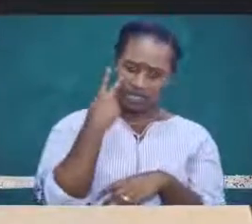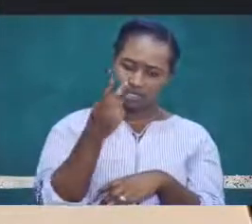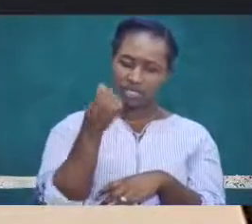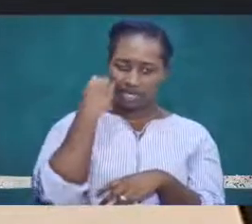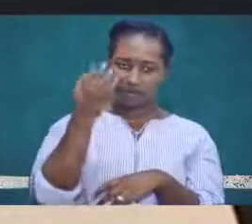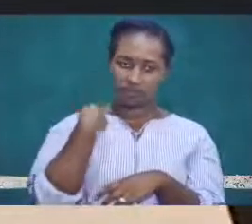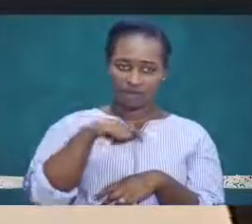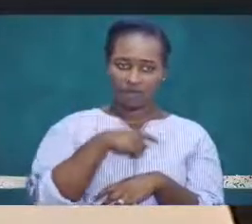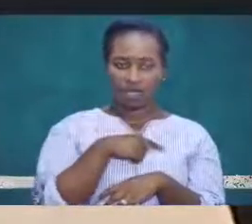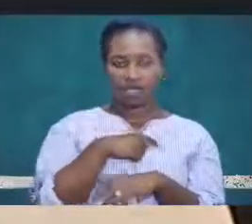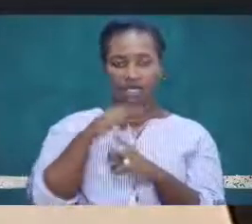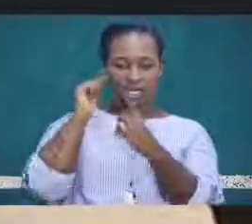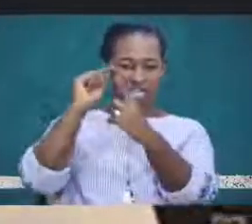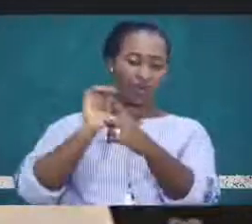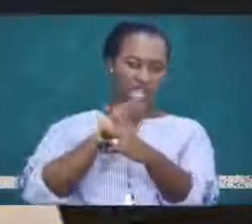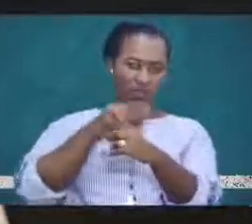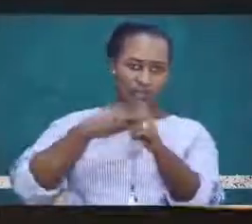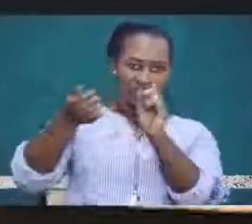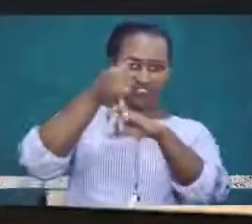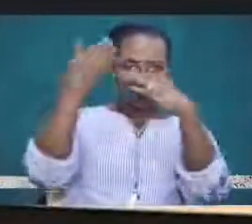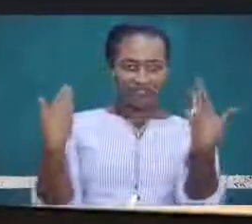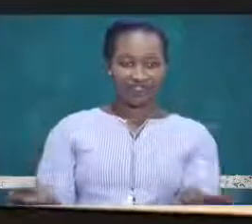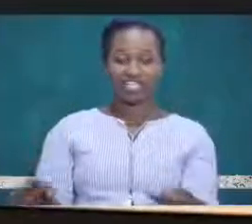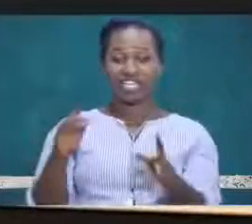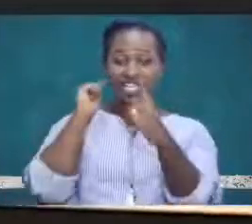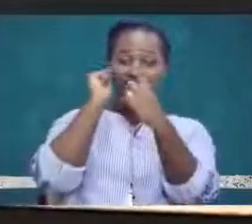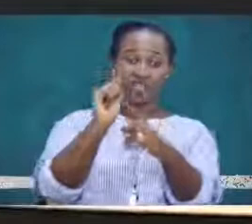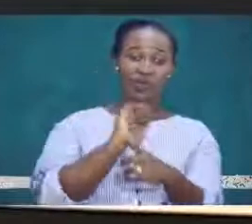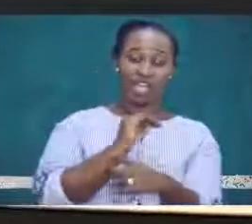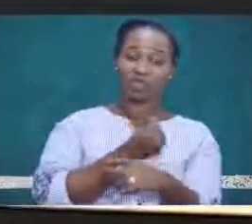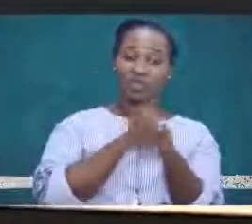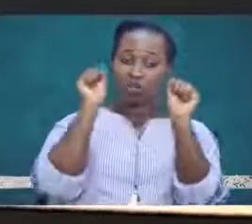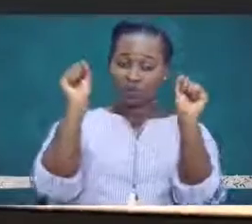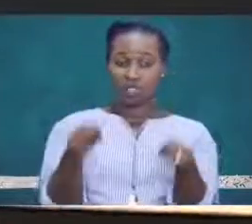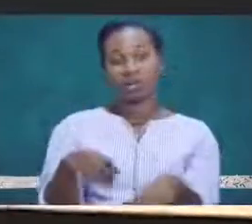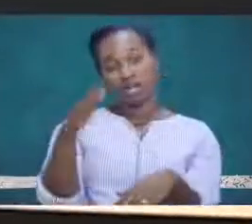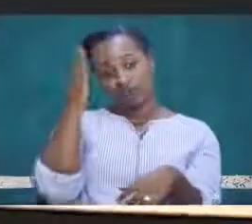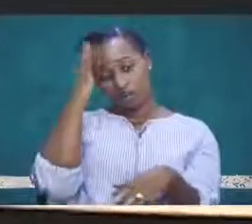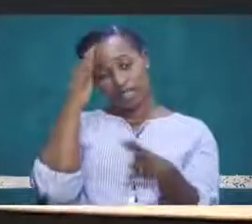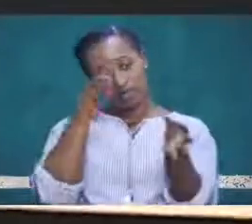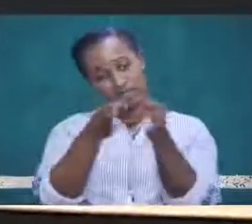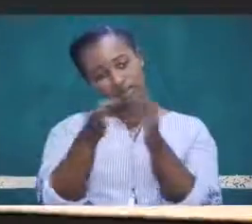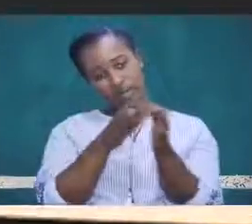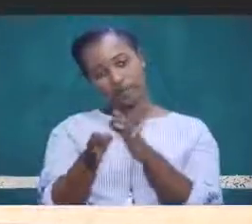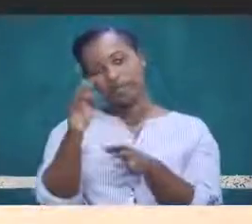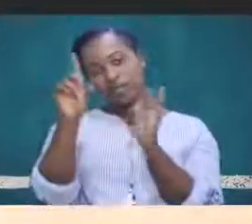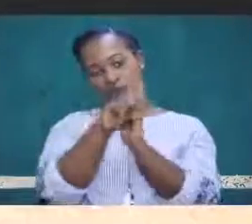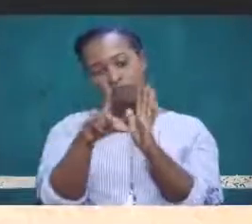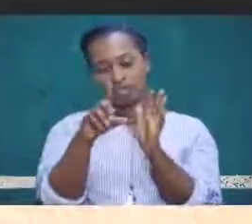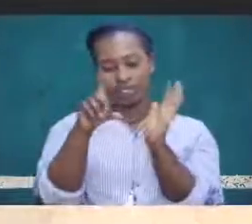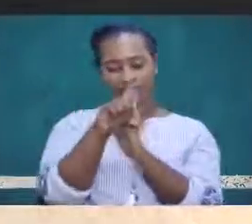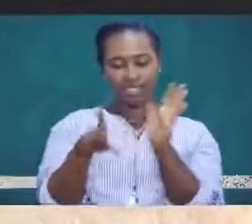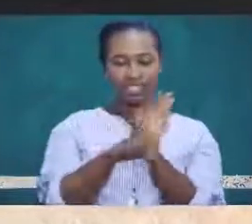met our learning objective. Our learning objective was you should be able to state Newton's second law of